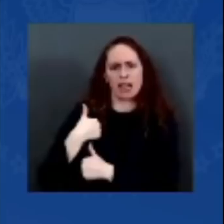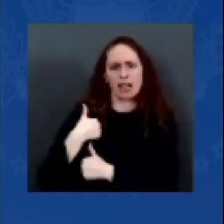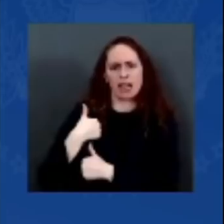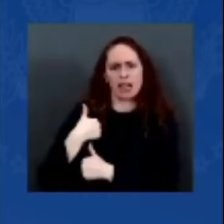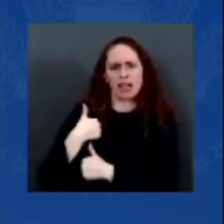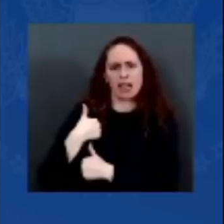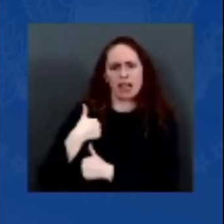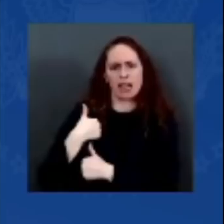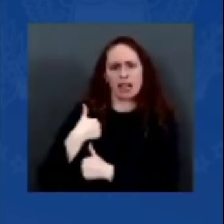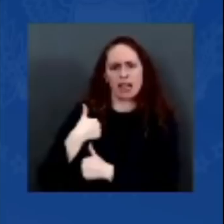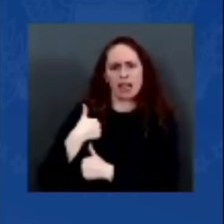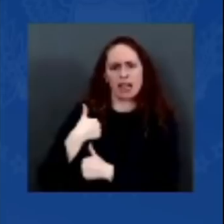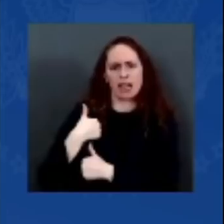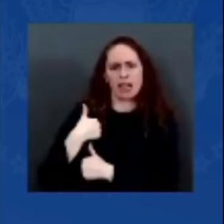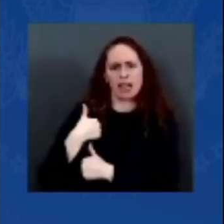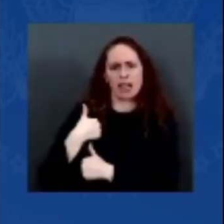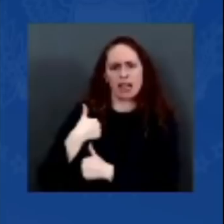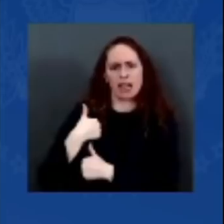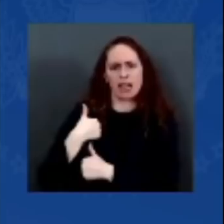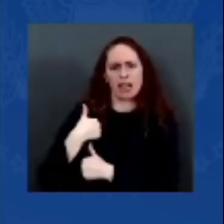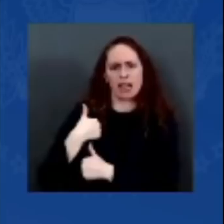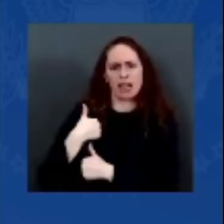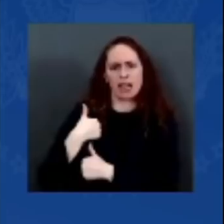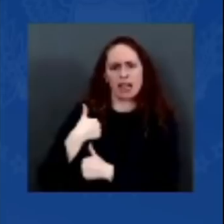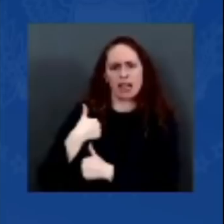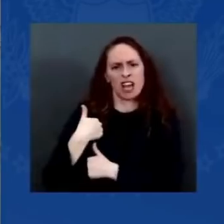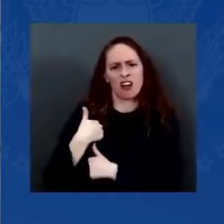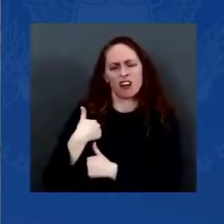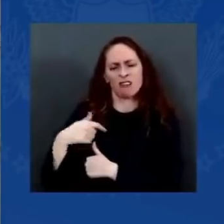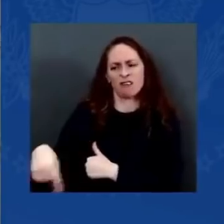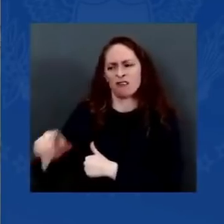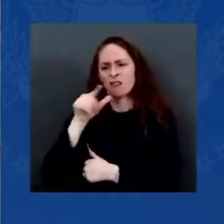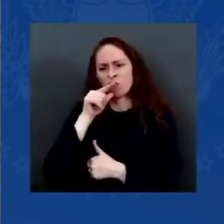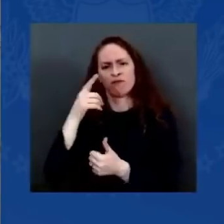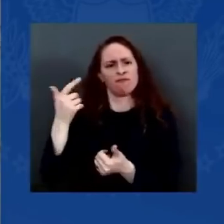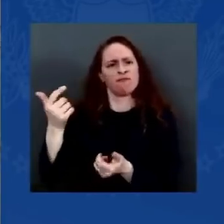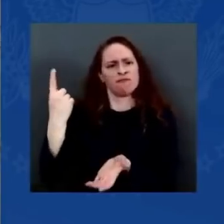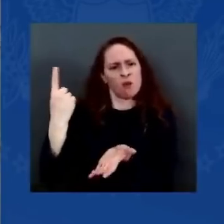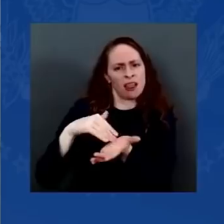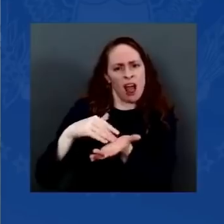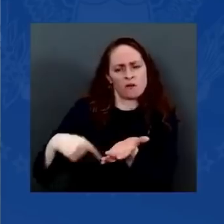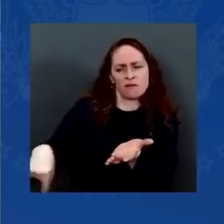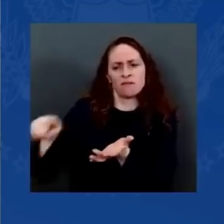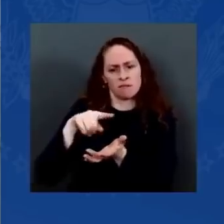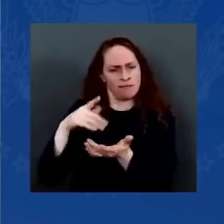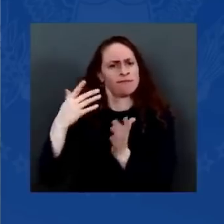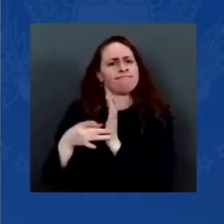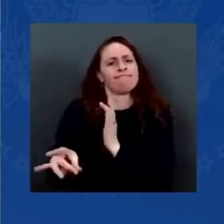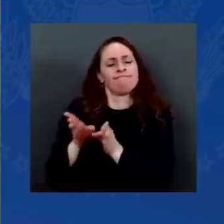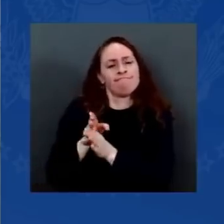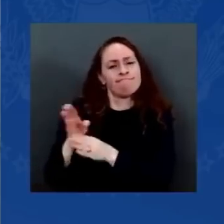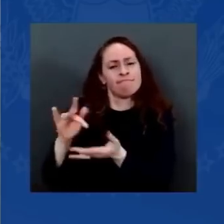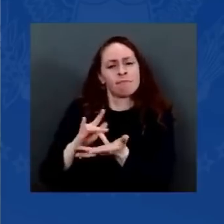jobs to break strikes? Who knows? Speculation, but continuing. That's 1,000 military doctors, nurses, and